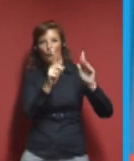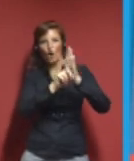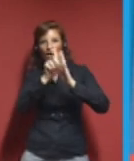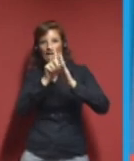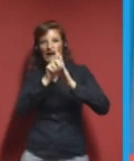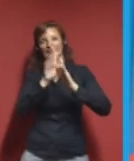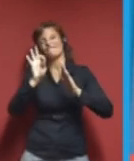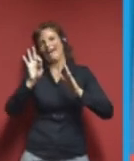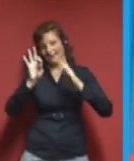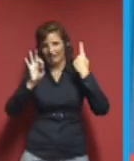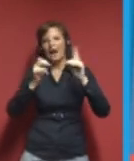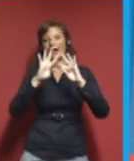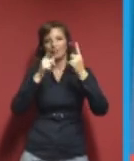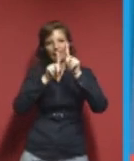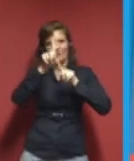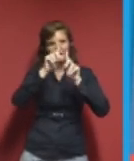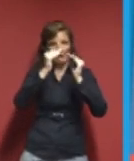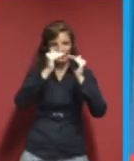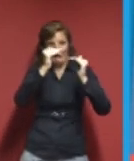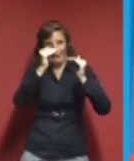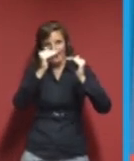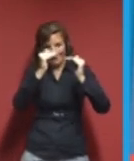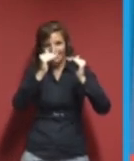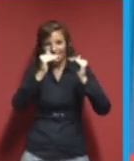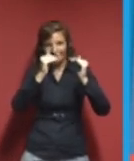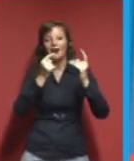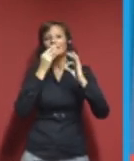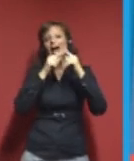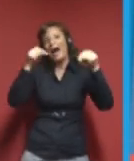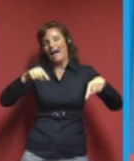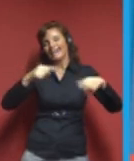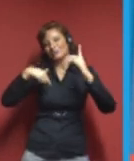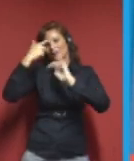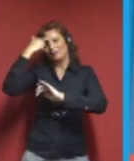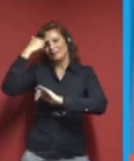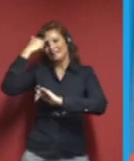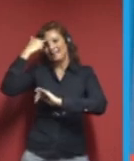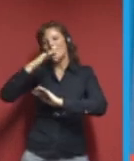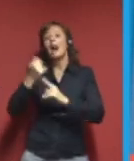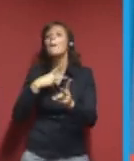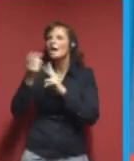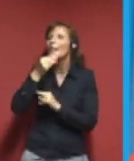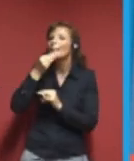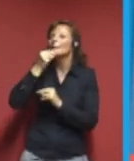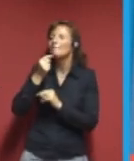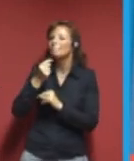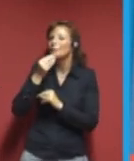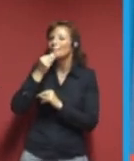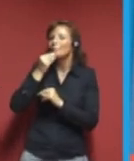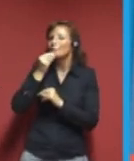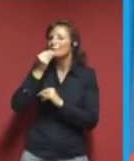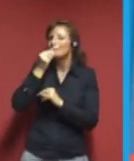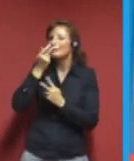machines are about 40 degrees Fahrenheit. No good. So you want to taste it? Let's see. Is it a maker espresso